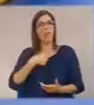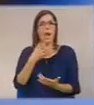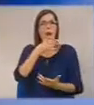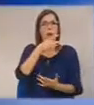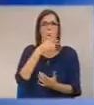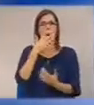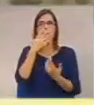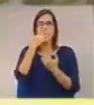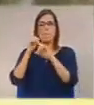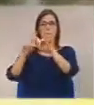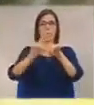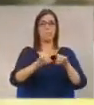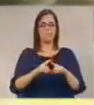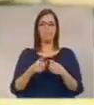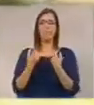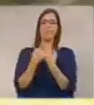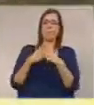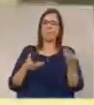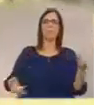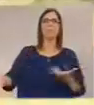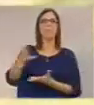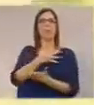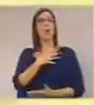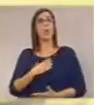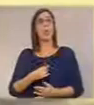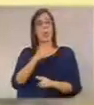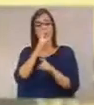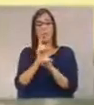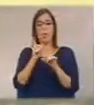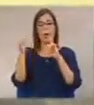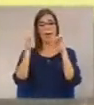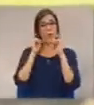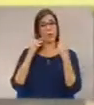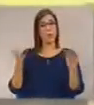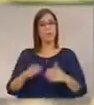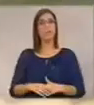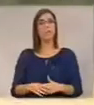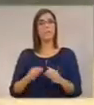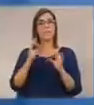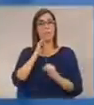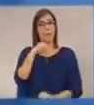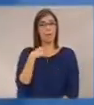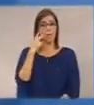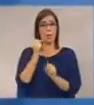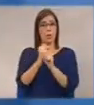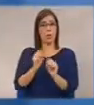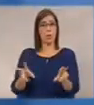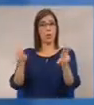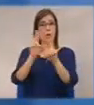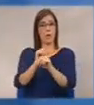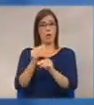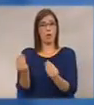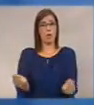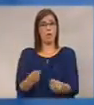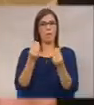e personalidades, e uniu-se a diferença no gosto pela fotografia. Every time I see the new work of new kids,